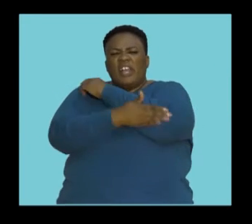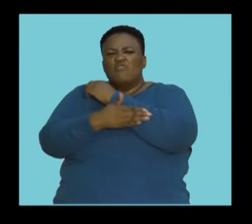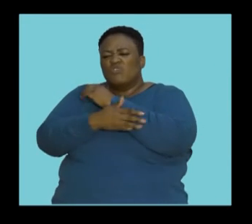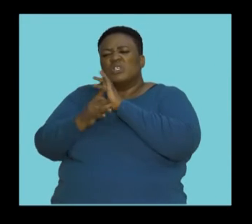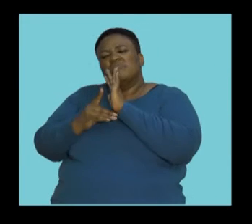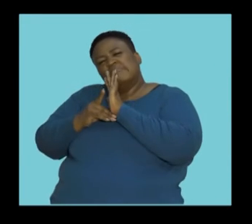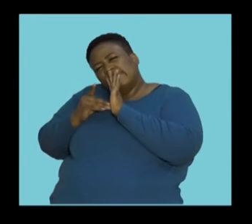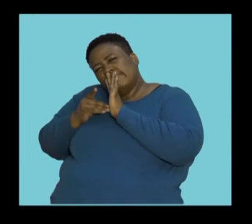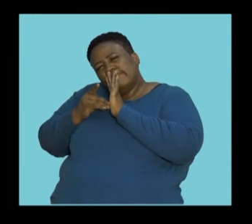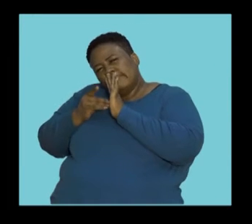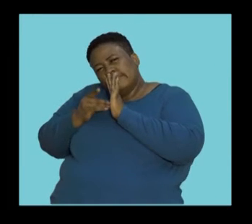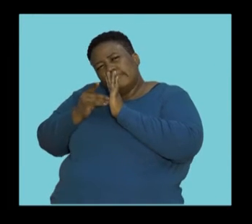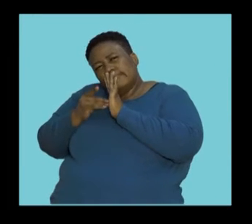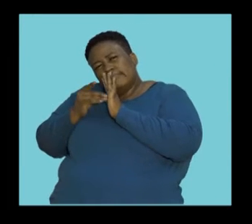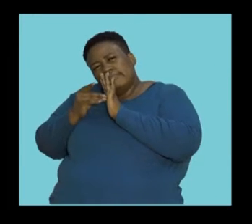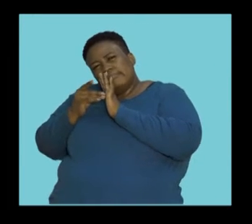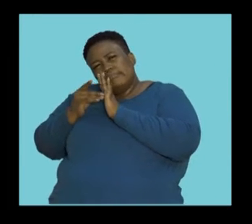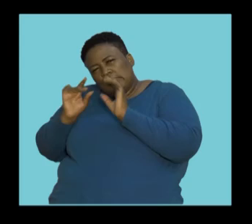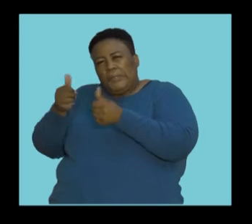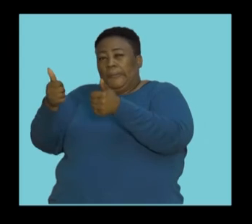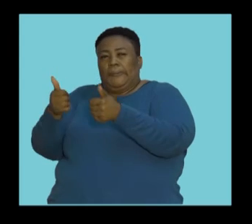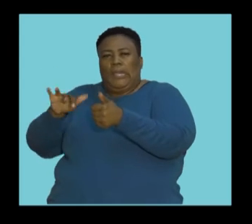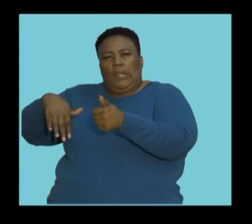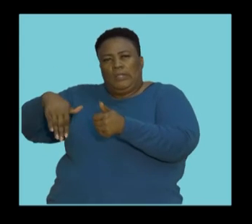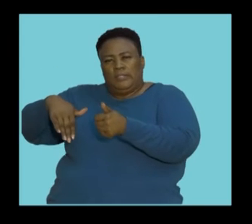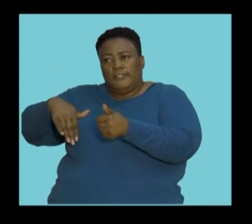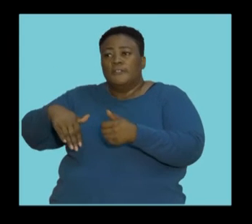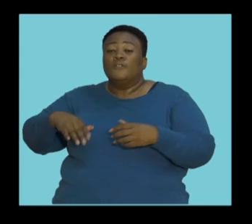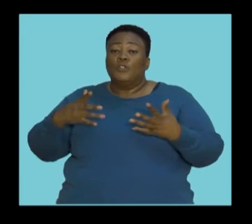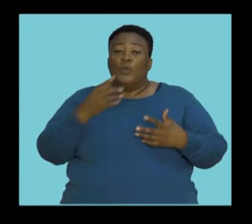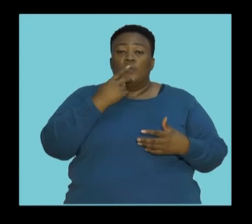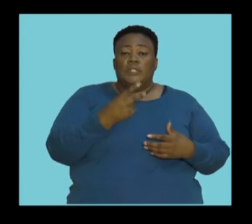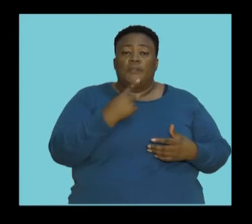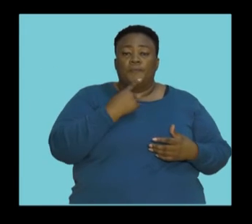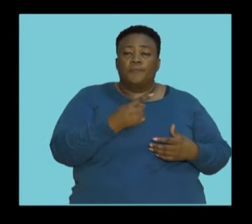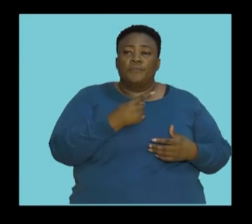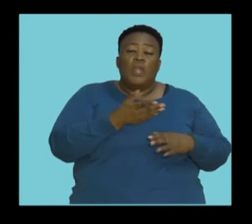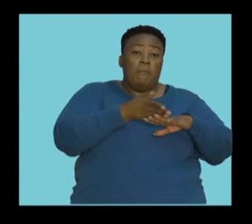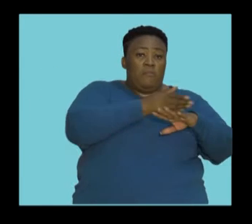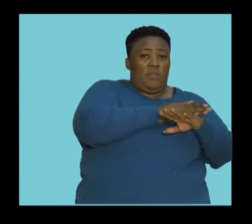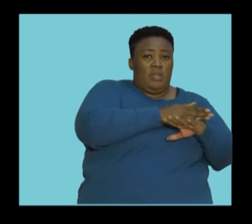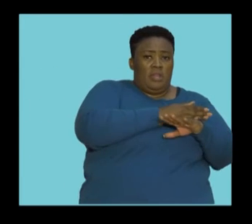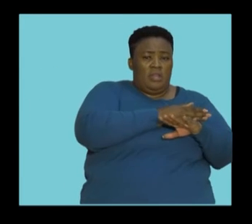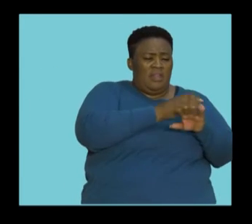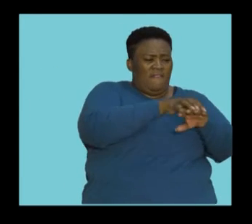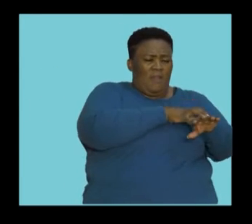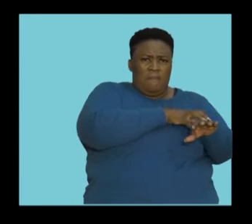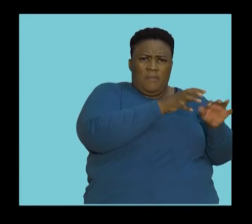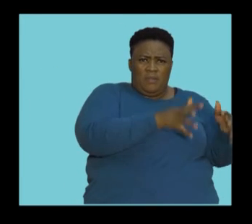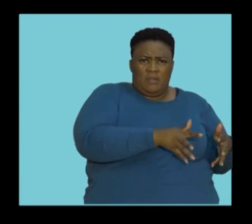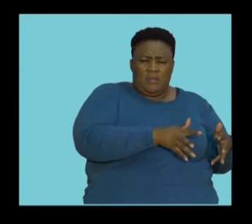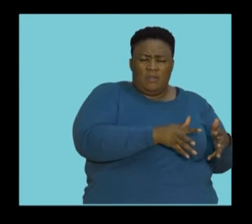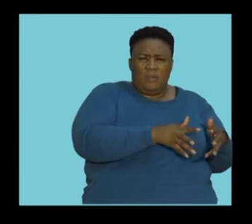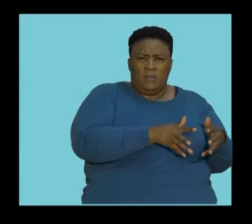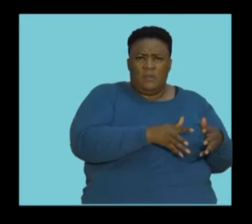a developing country in a darker shade of the green. So when we talk of pre-harvest loss, so this is